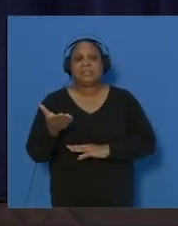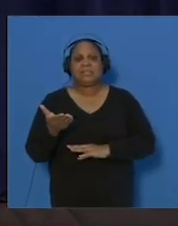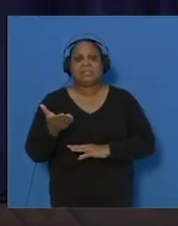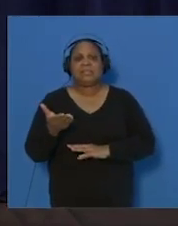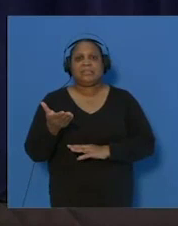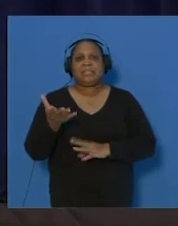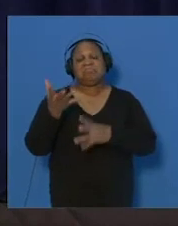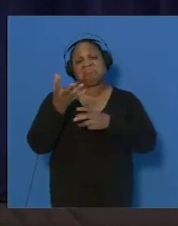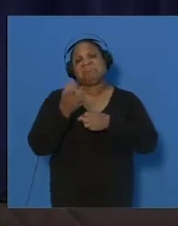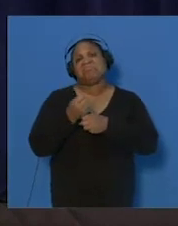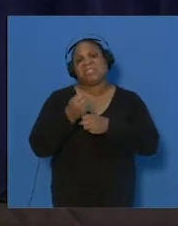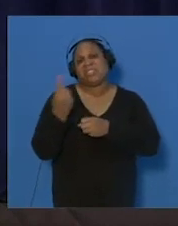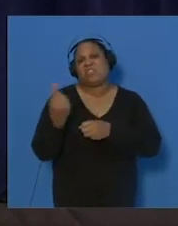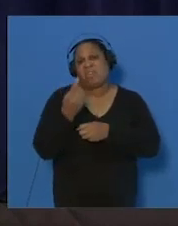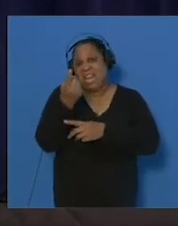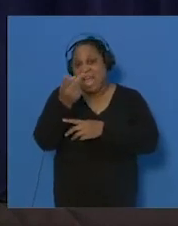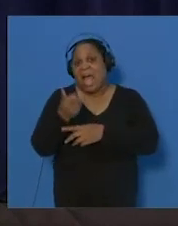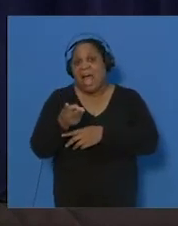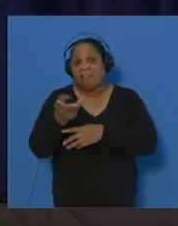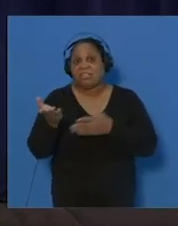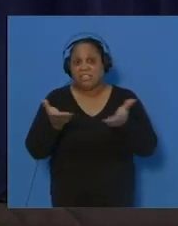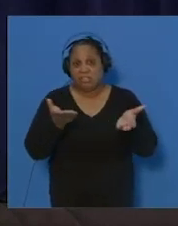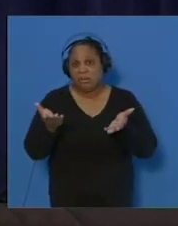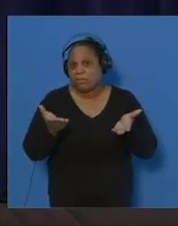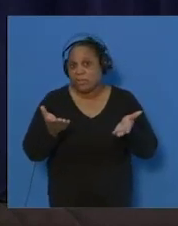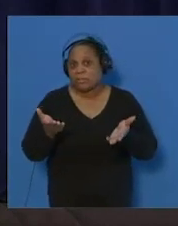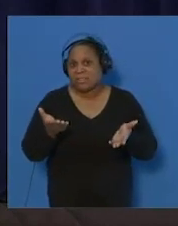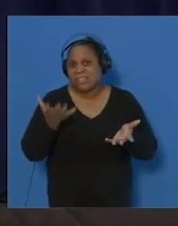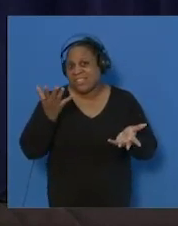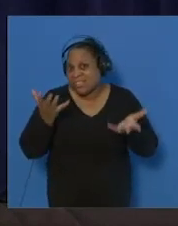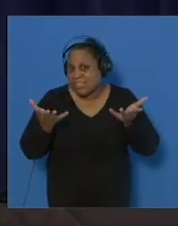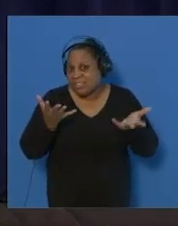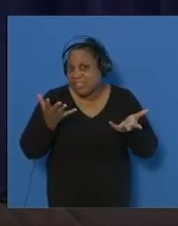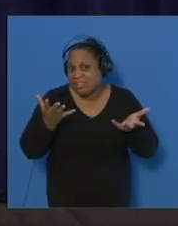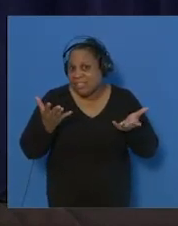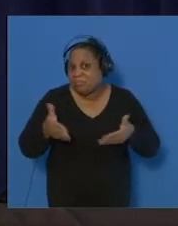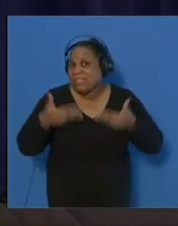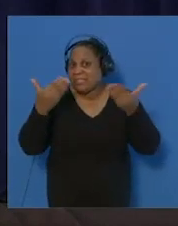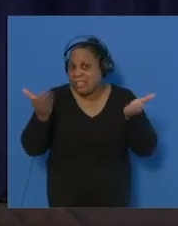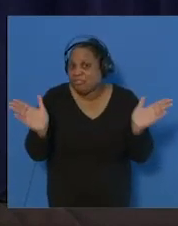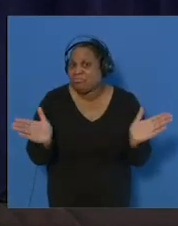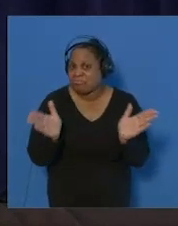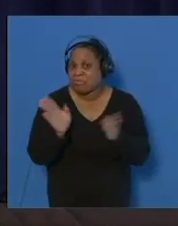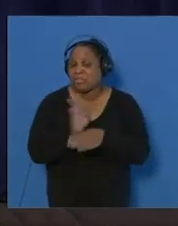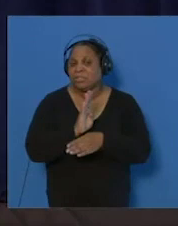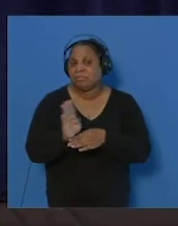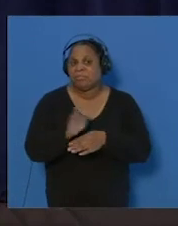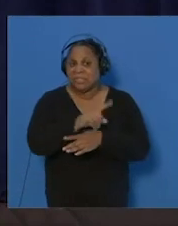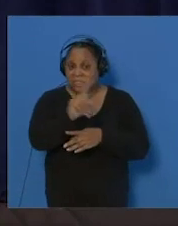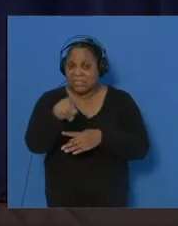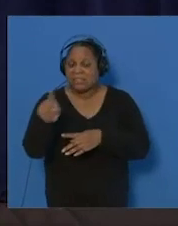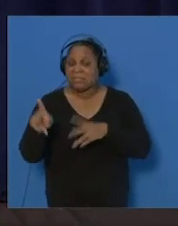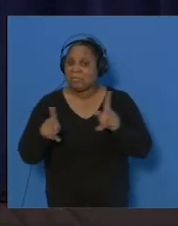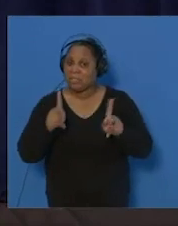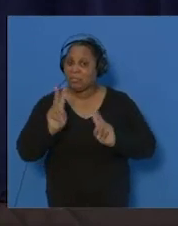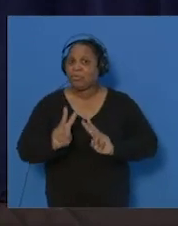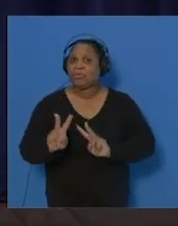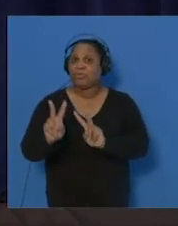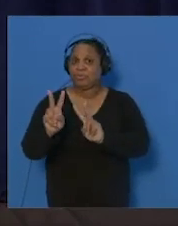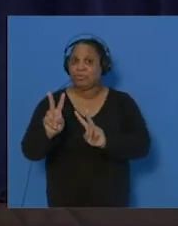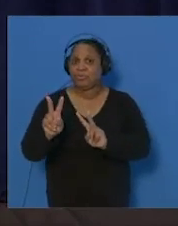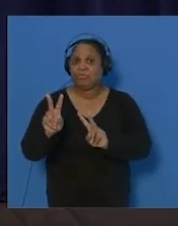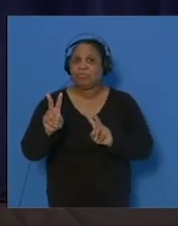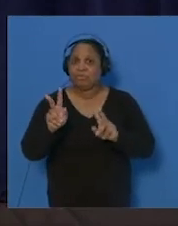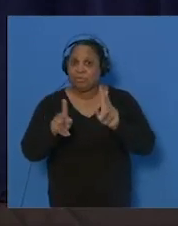are receiving only half of the service. What might you say to encourage businesses, these undertakers, to be considerate in such